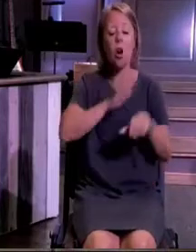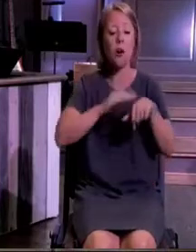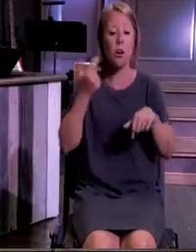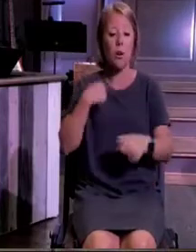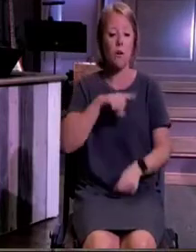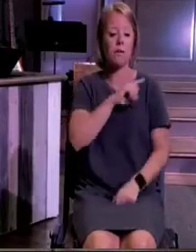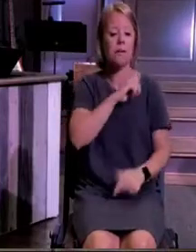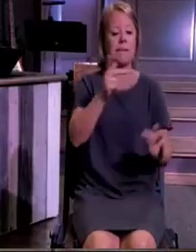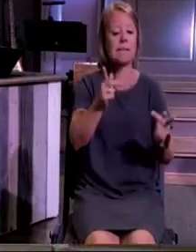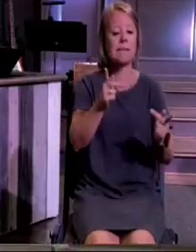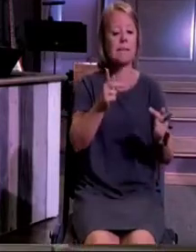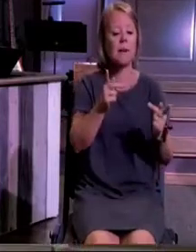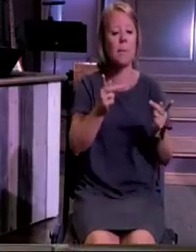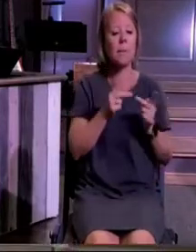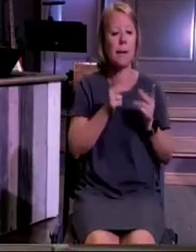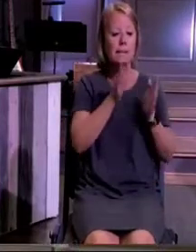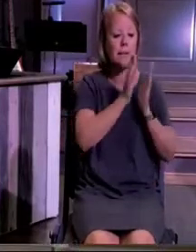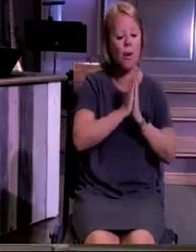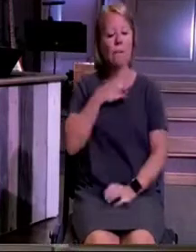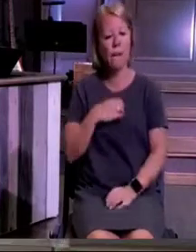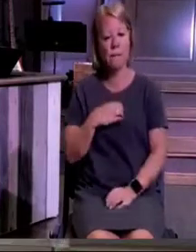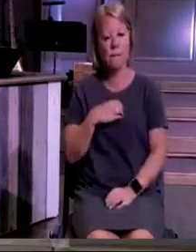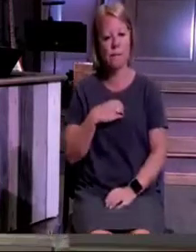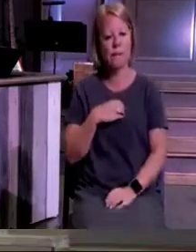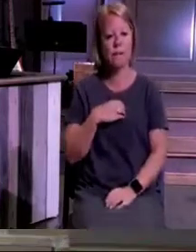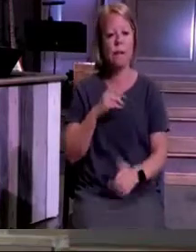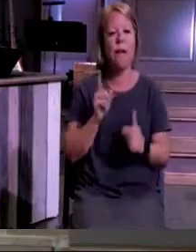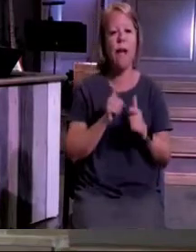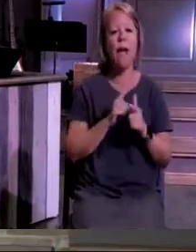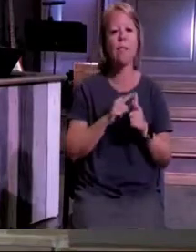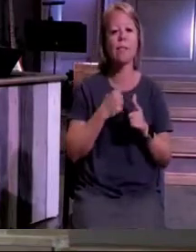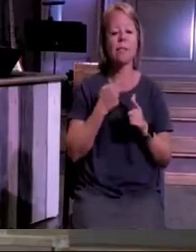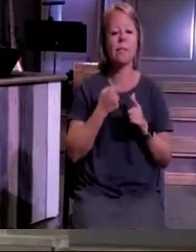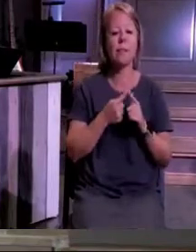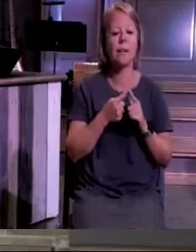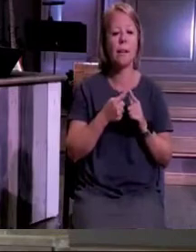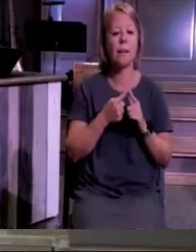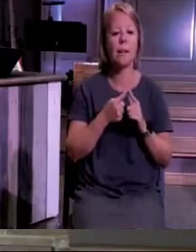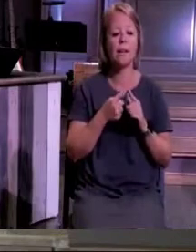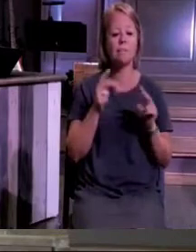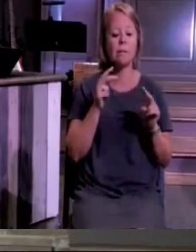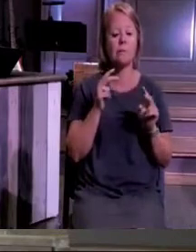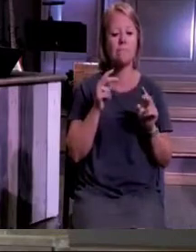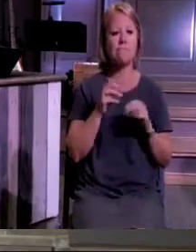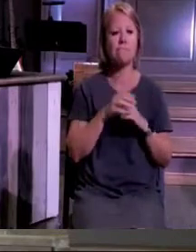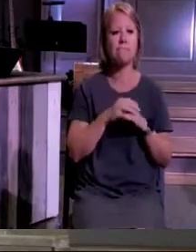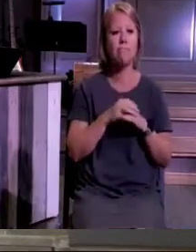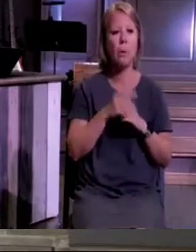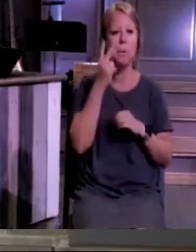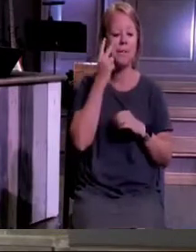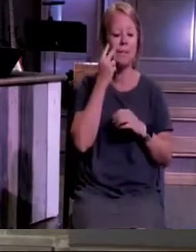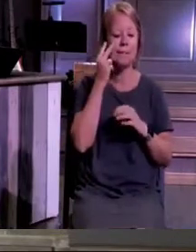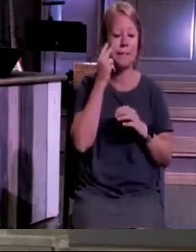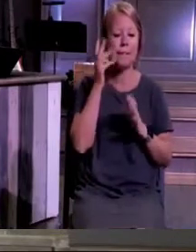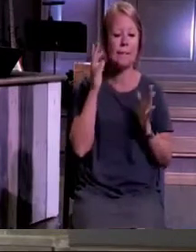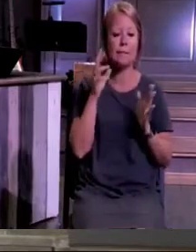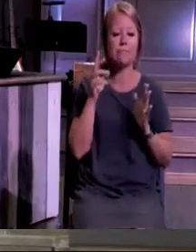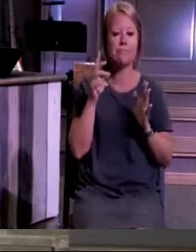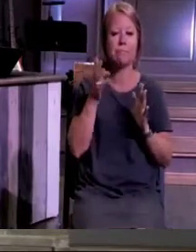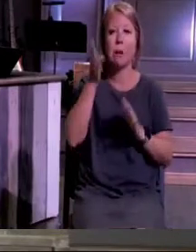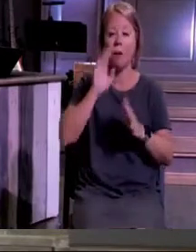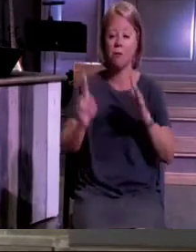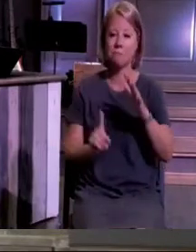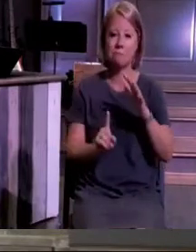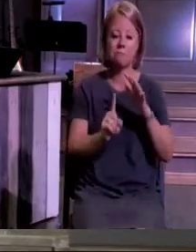of prayer and fasting, then we position ourselves to see the manifestation of God like we've never